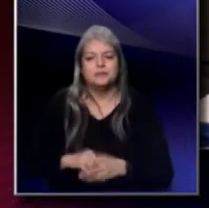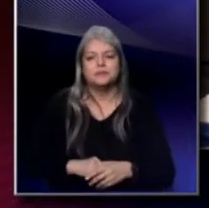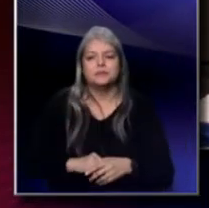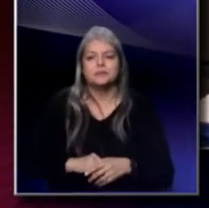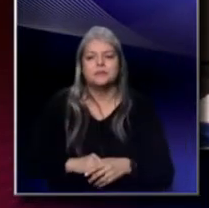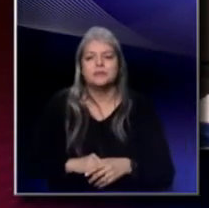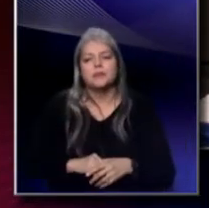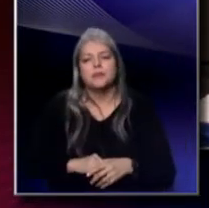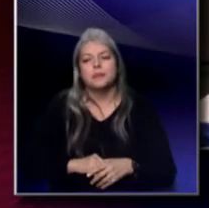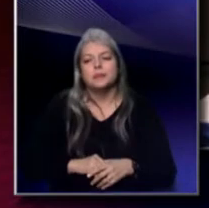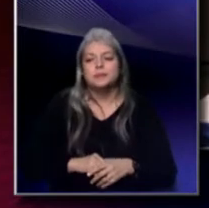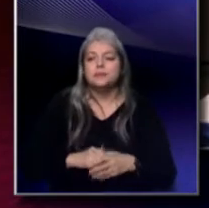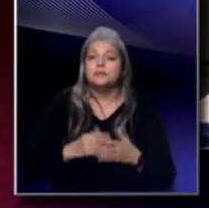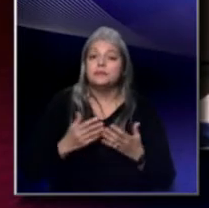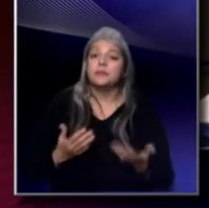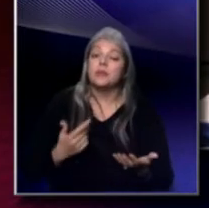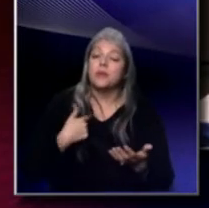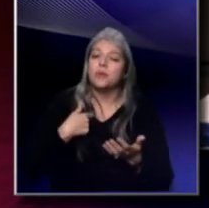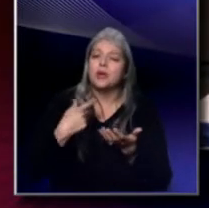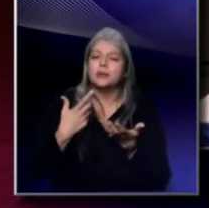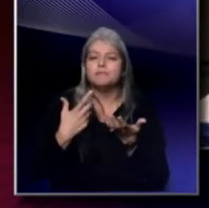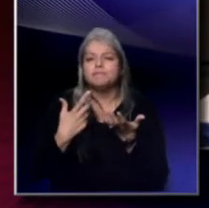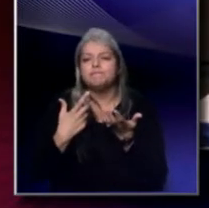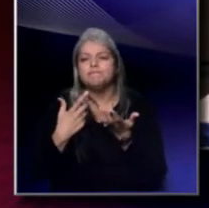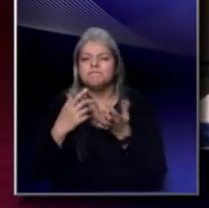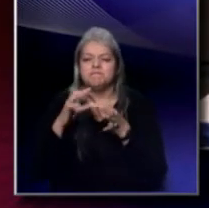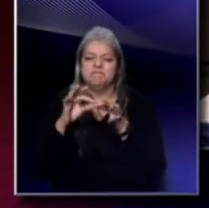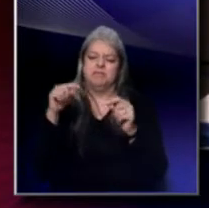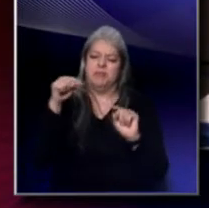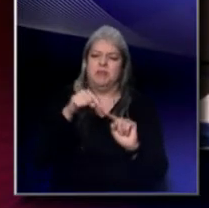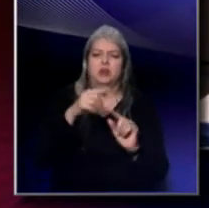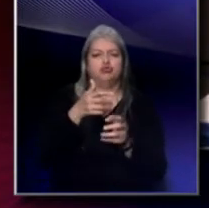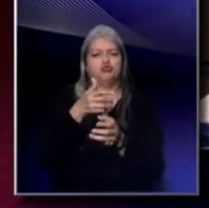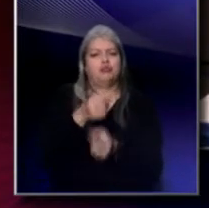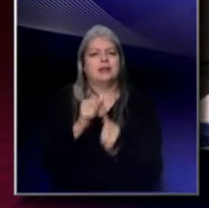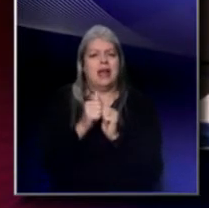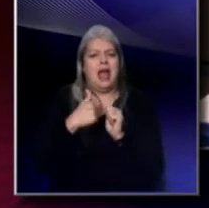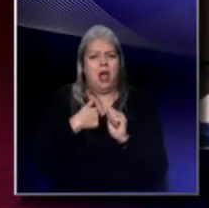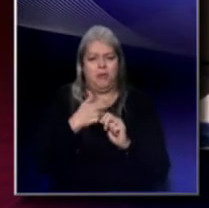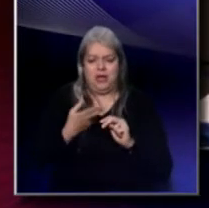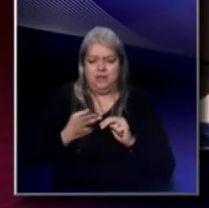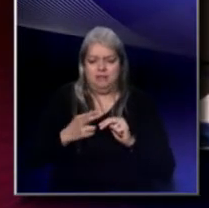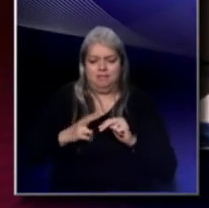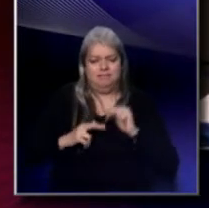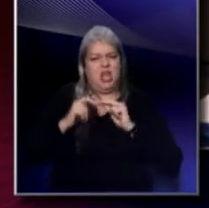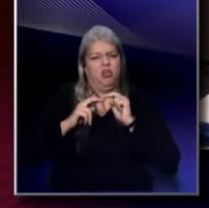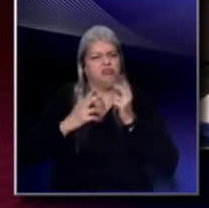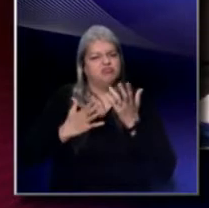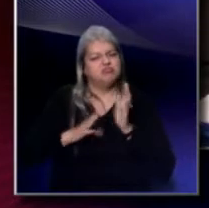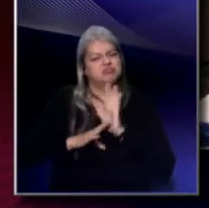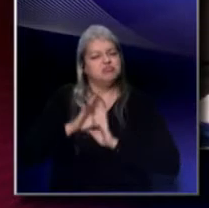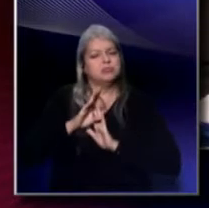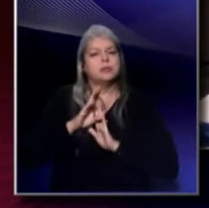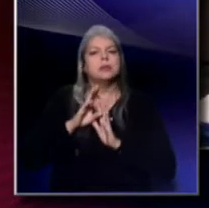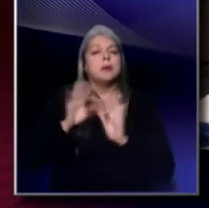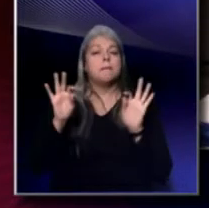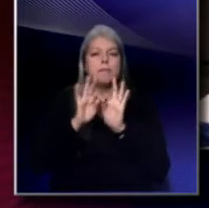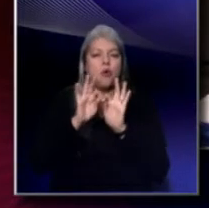talk about building trust. One part of it is that transparency, is